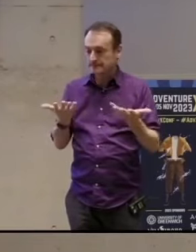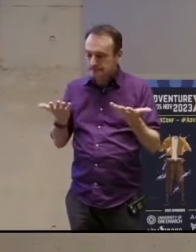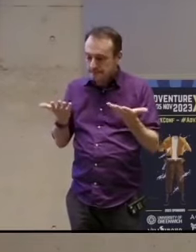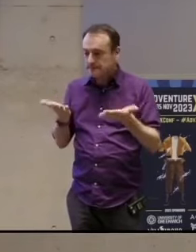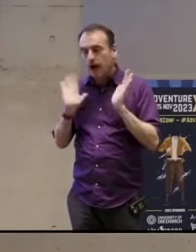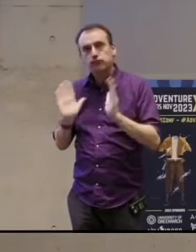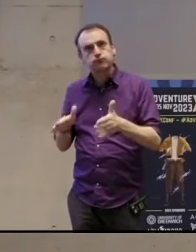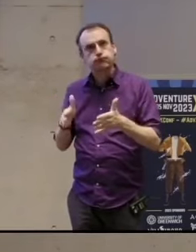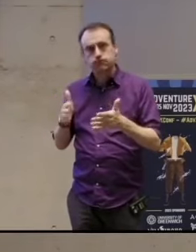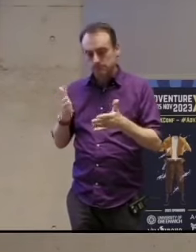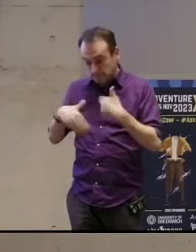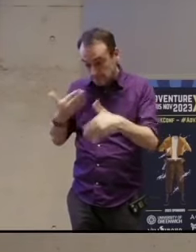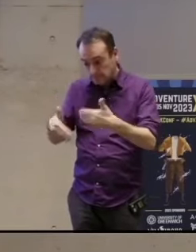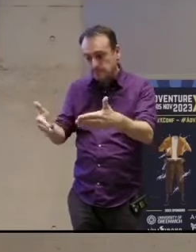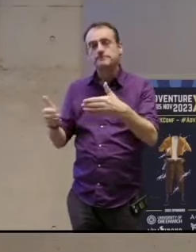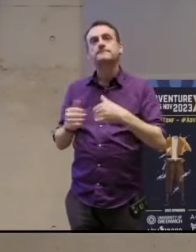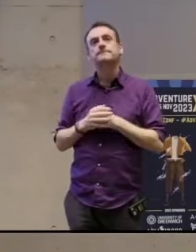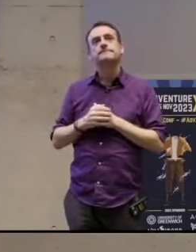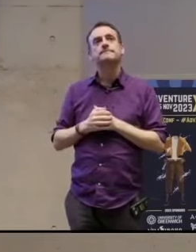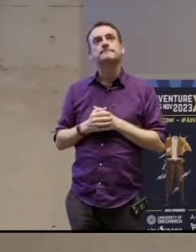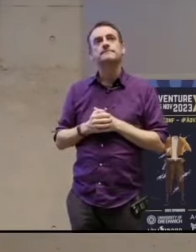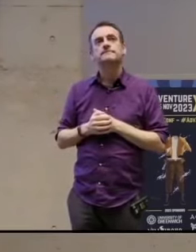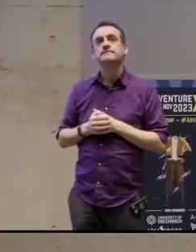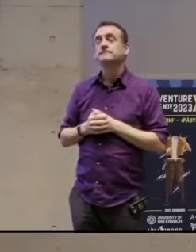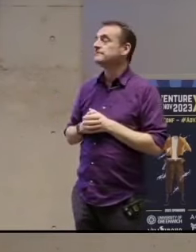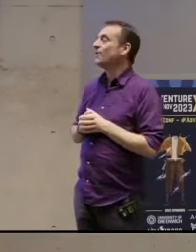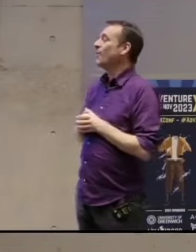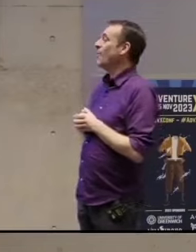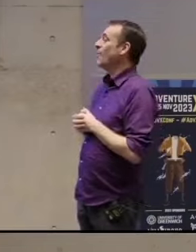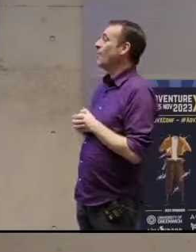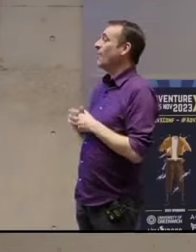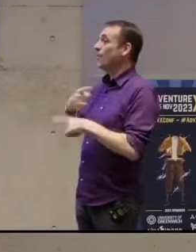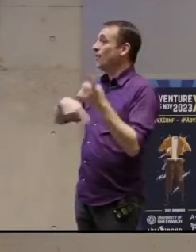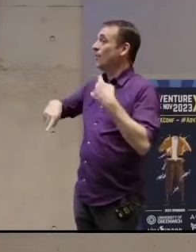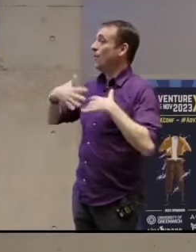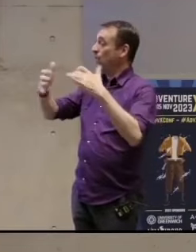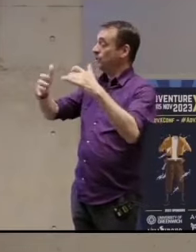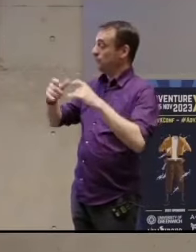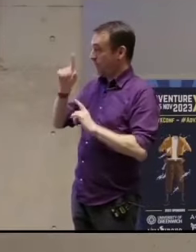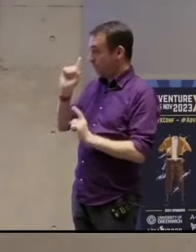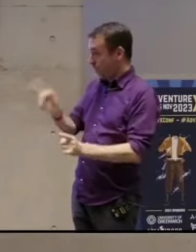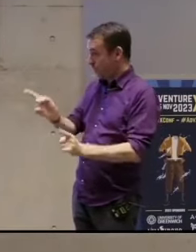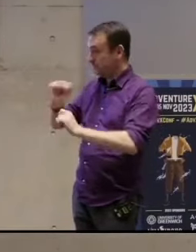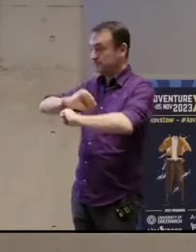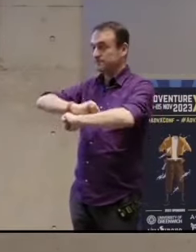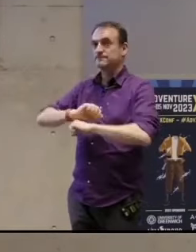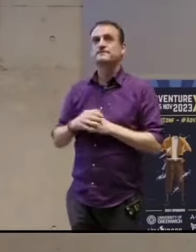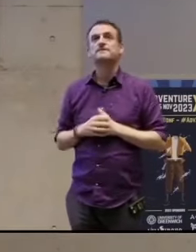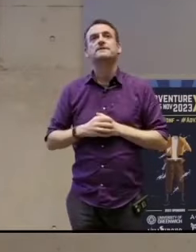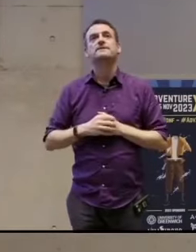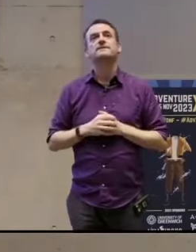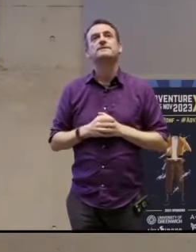done. Let that be a warning. Any more questions? I pass this down, please.